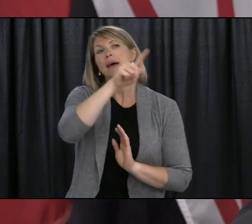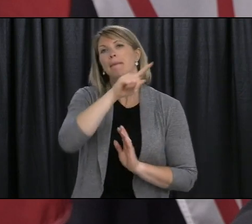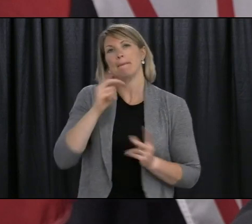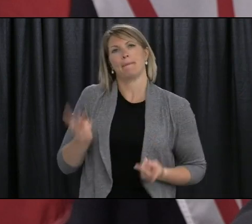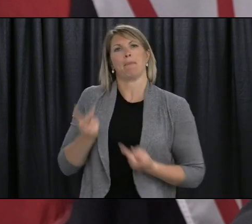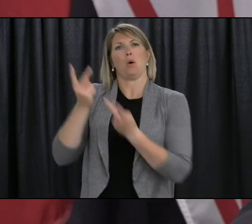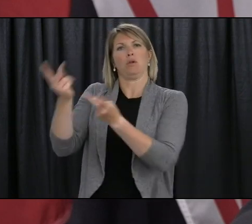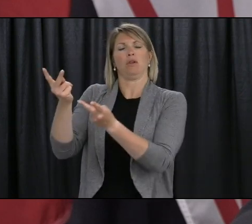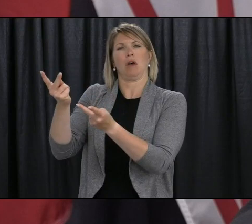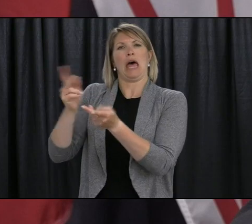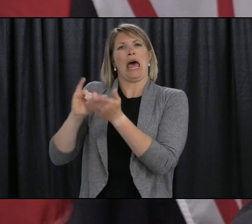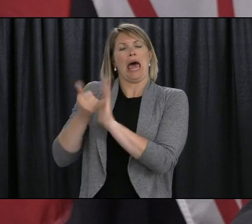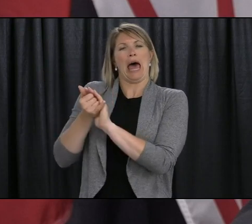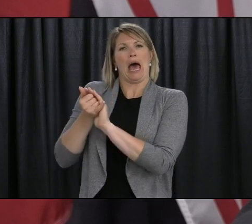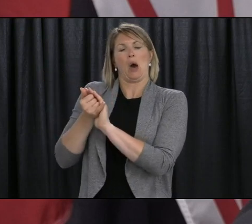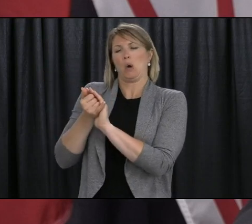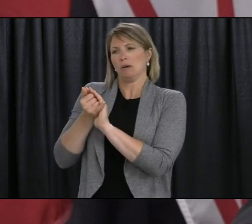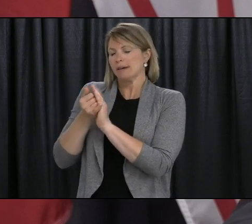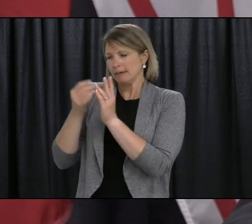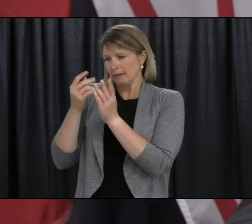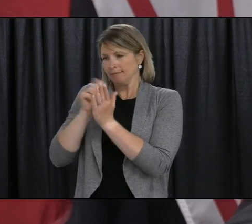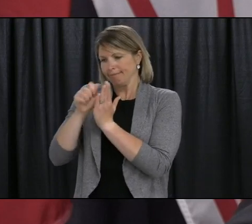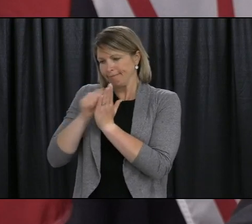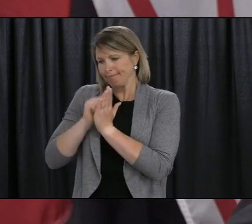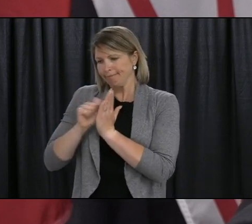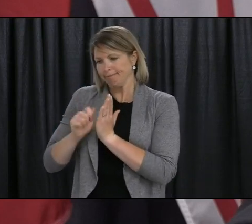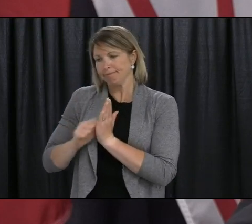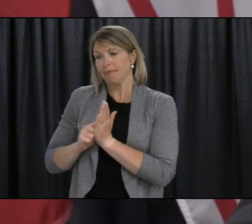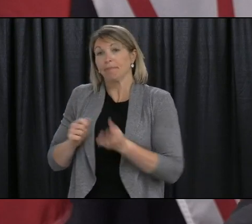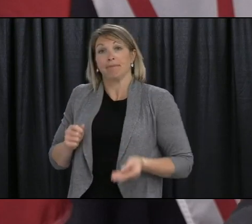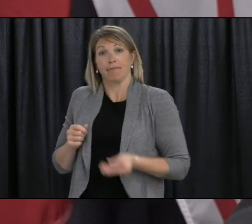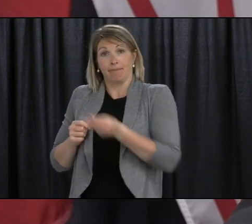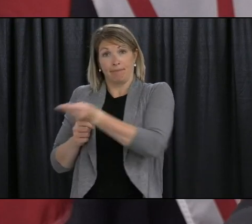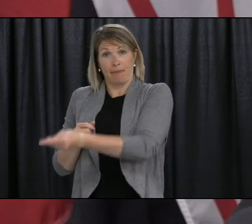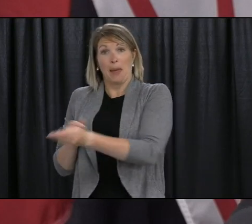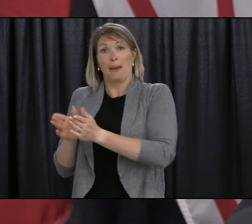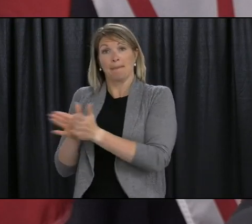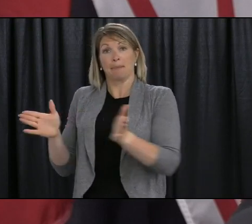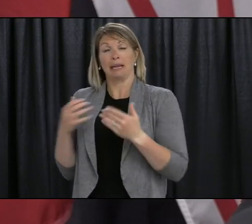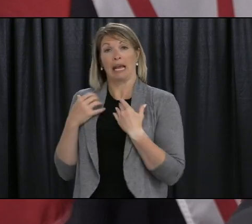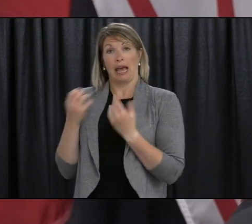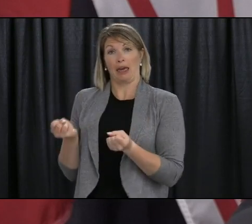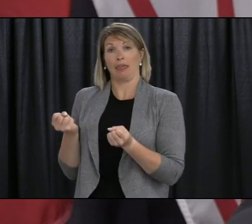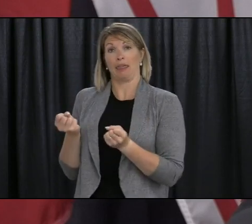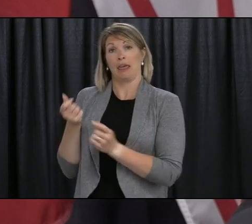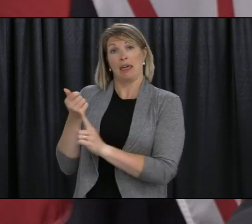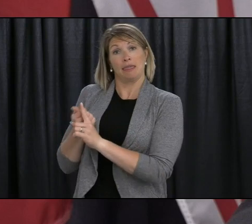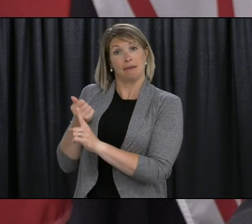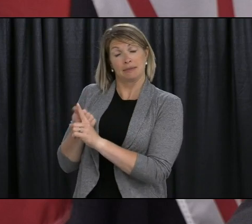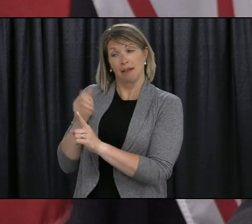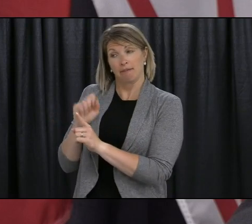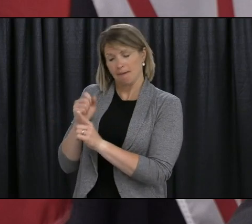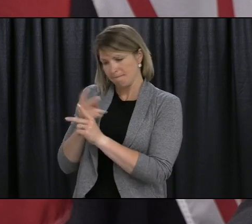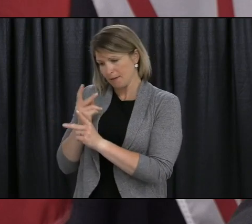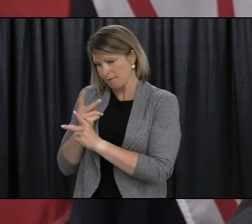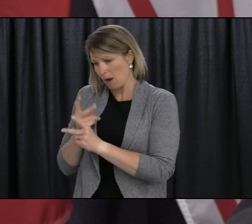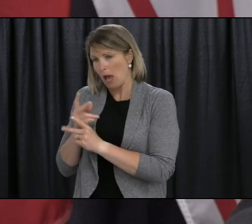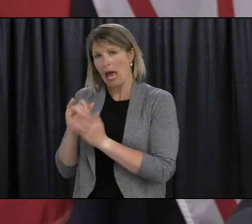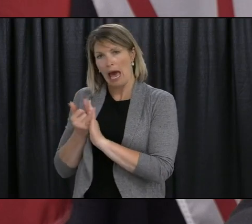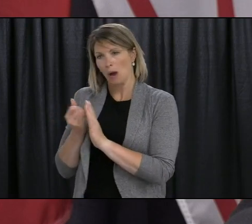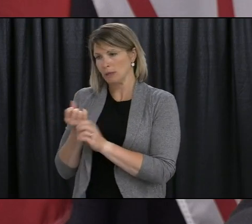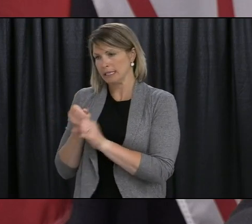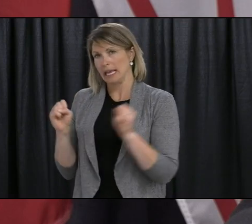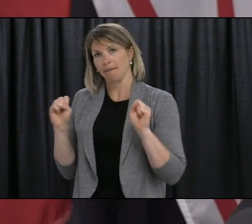could go into public health officials so that they can devise a way or suggest a way that they can actually do this safely. Of course,